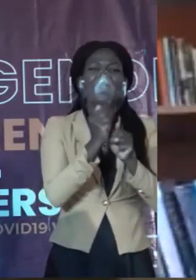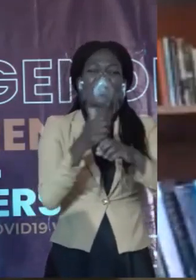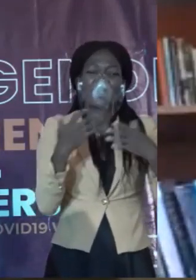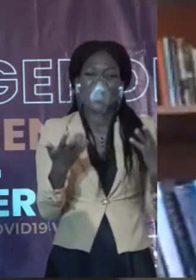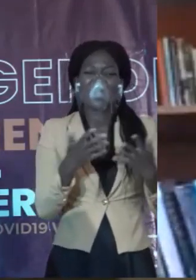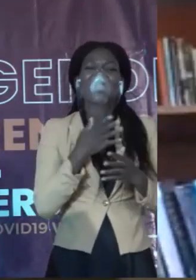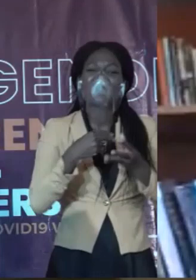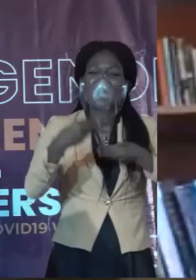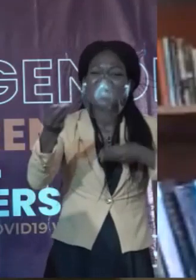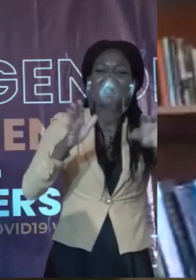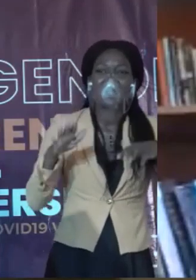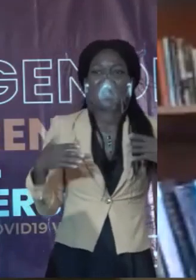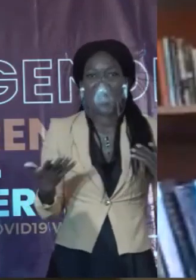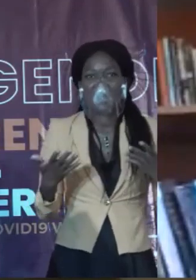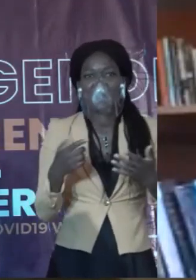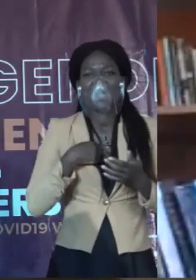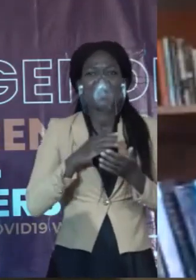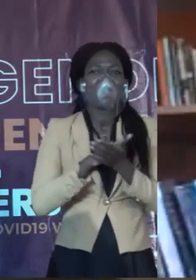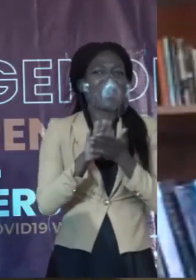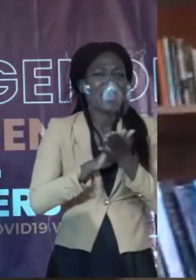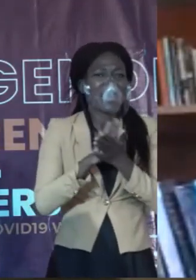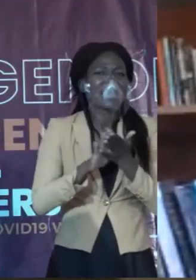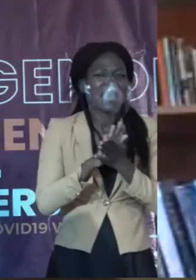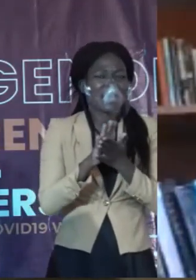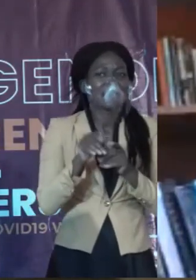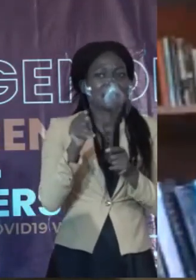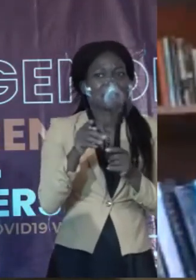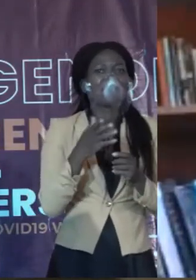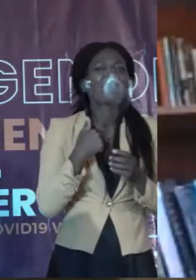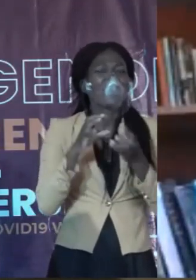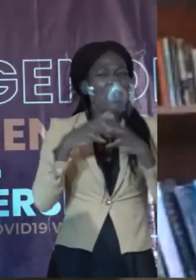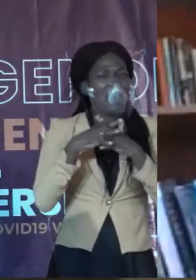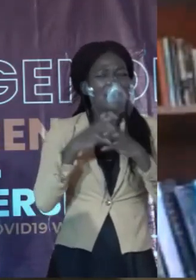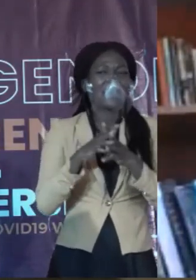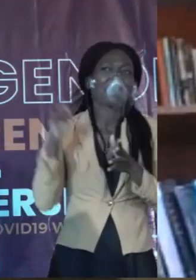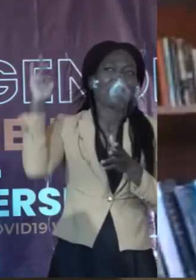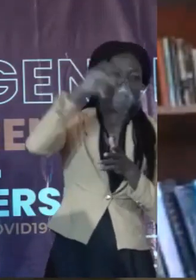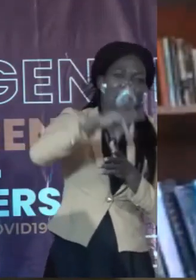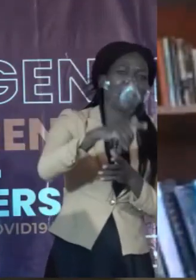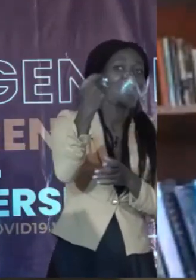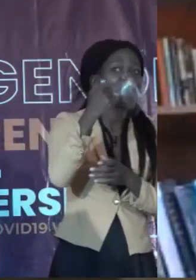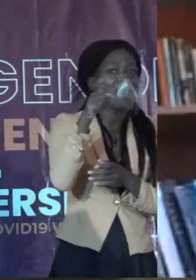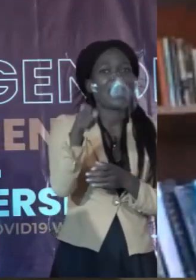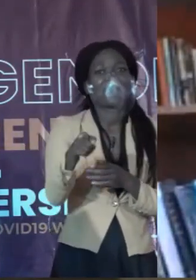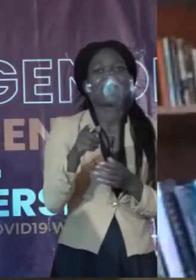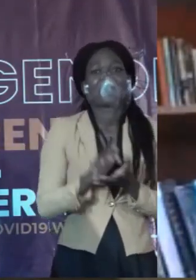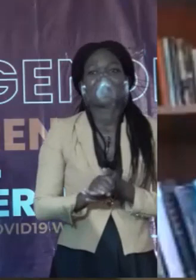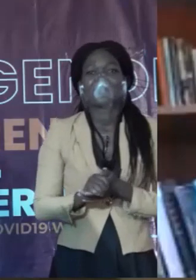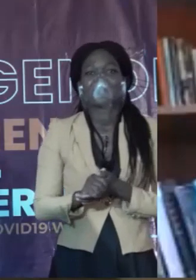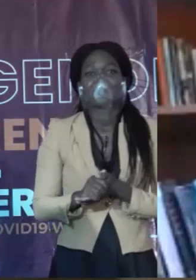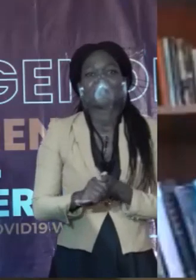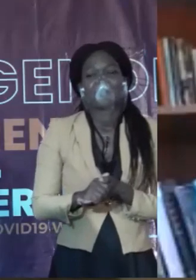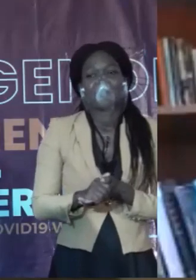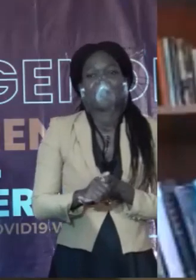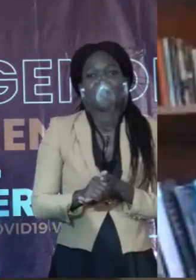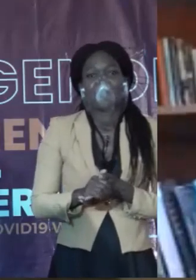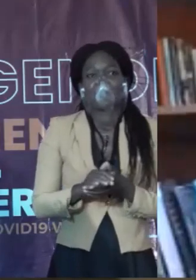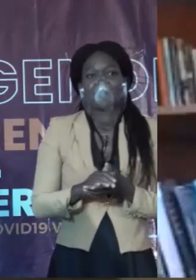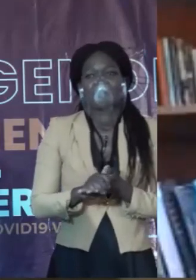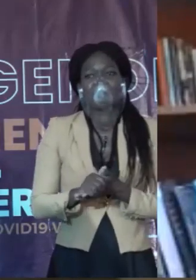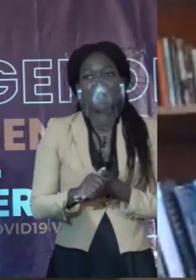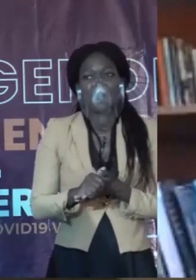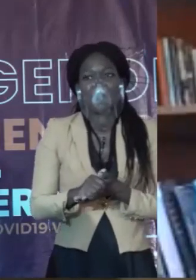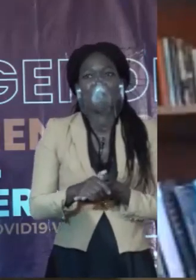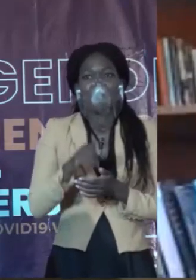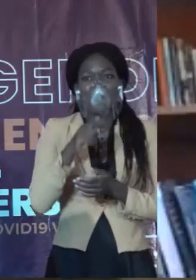was expecting at the beginning. I'm looking forward to the visit. Anyway, you raise a very